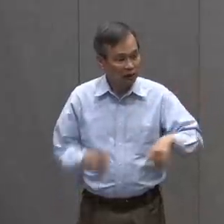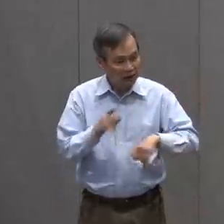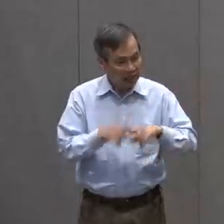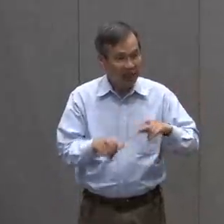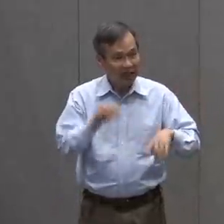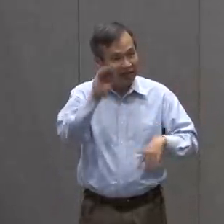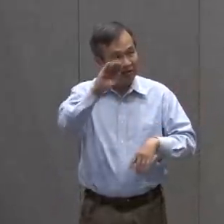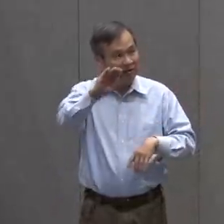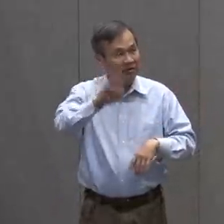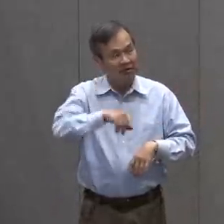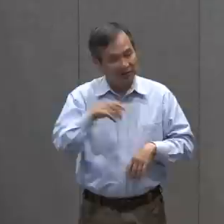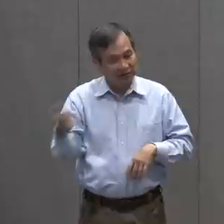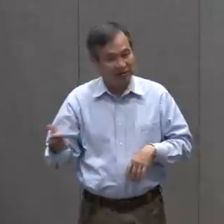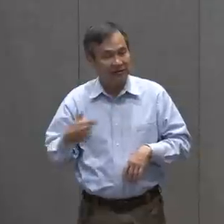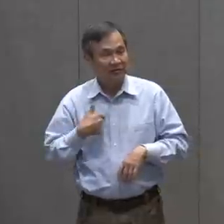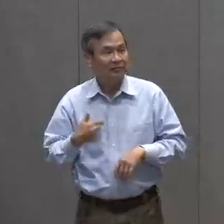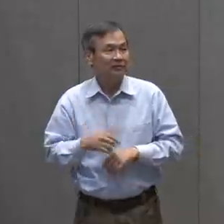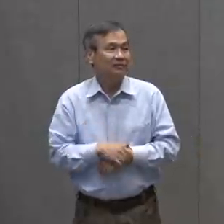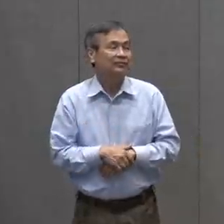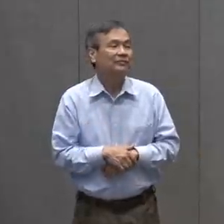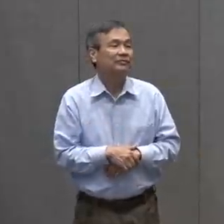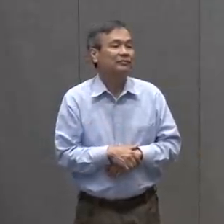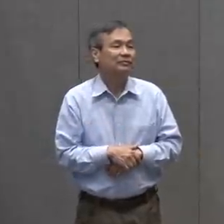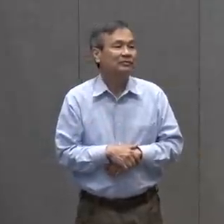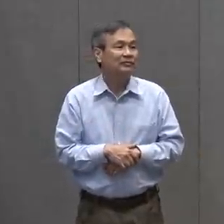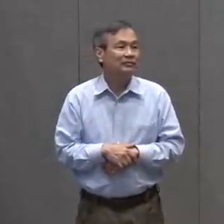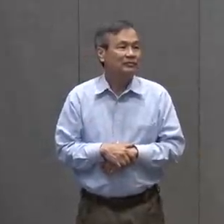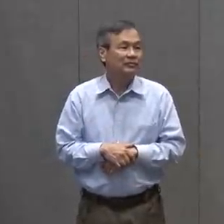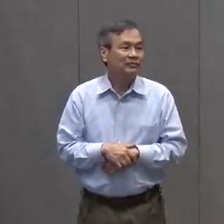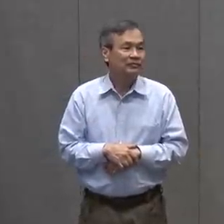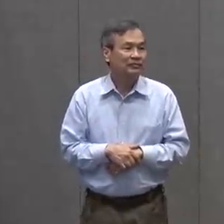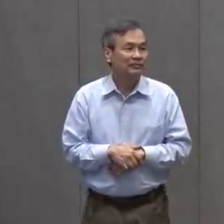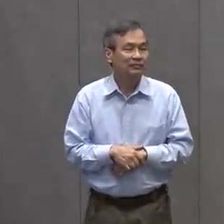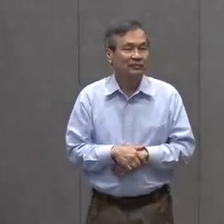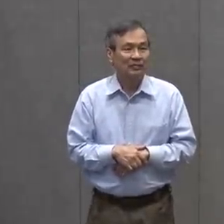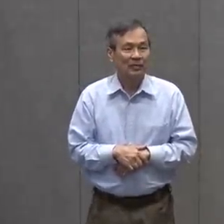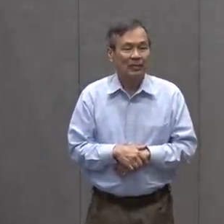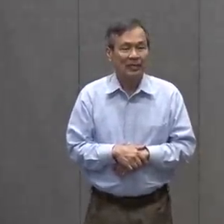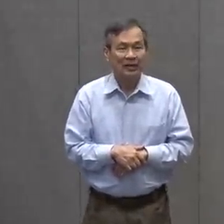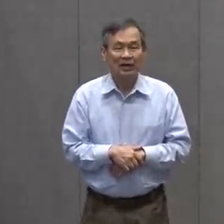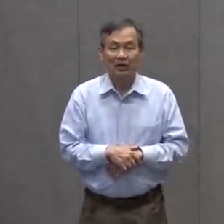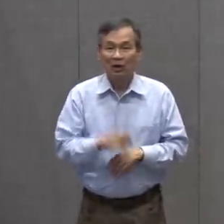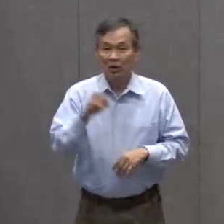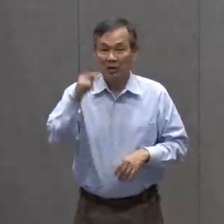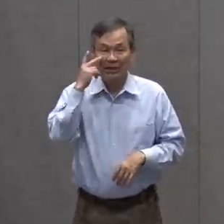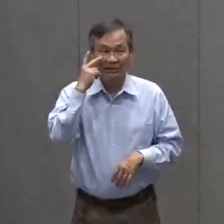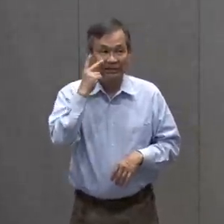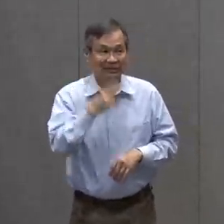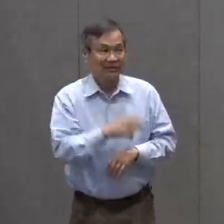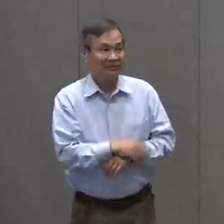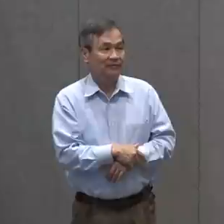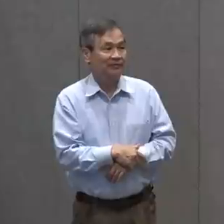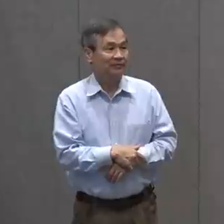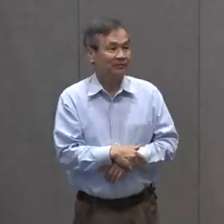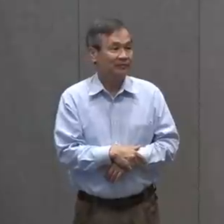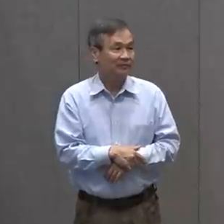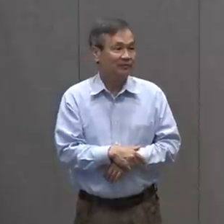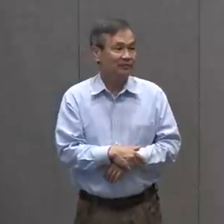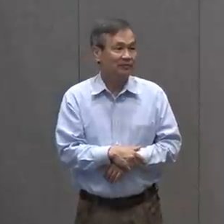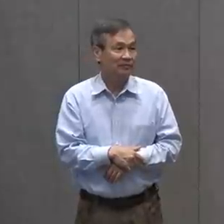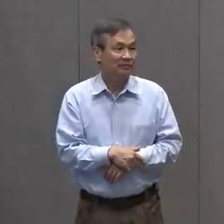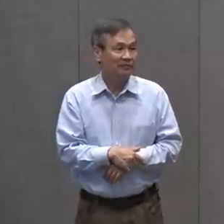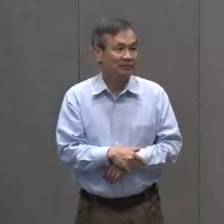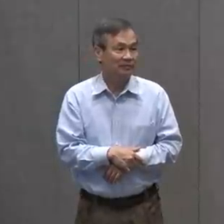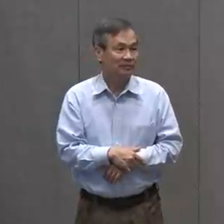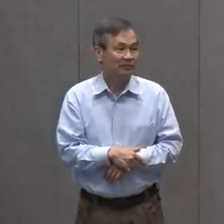You lose a turn. Probably. I would think, yeah. Okay. All right, keep going. We got to fill up this board to see who wins this game. We might have to